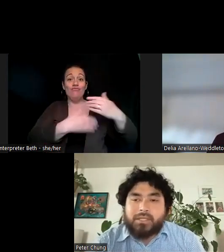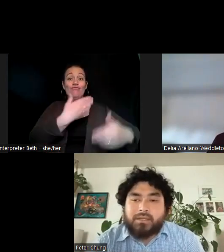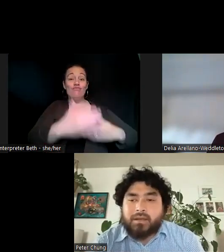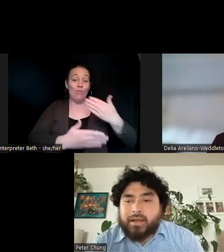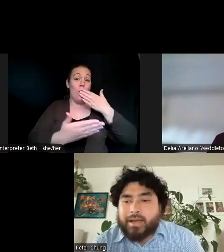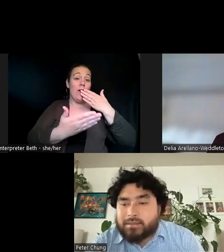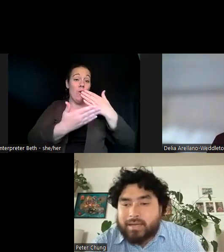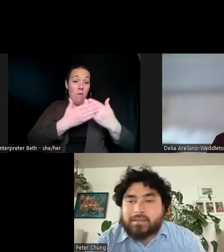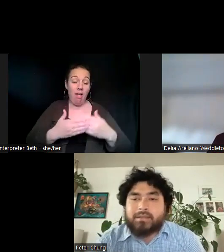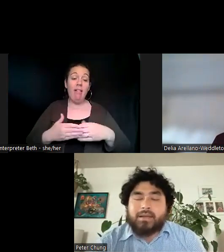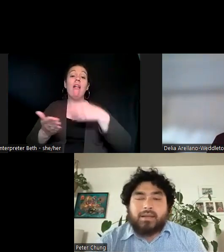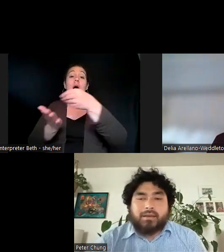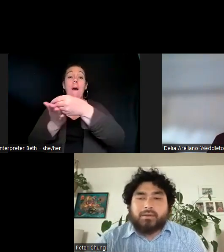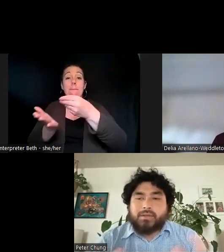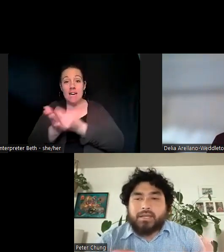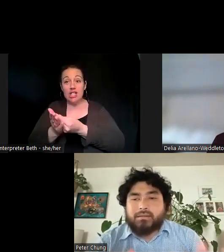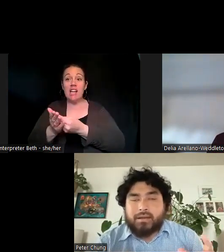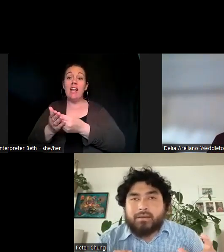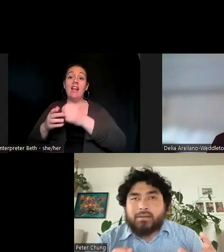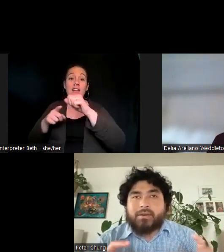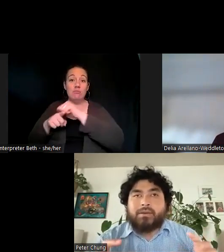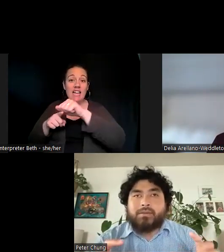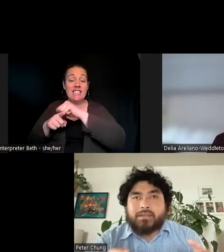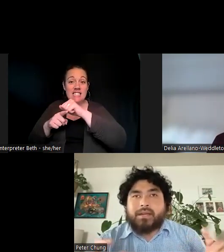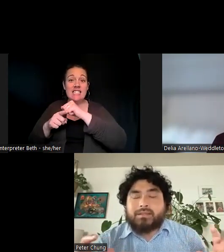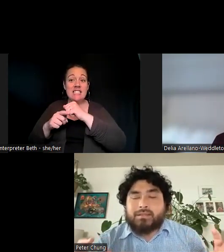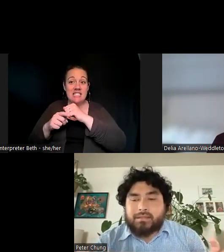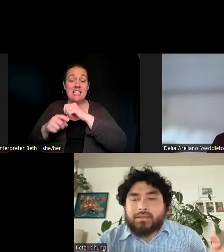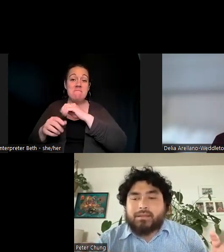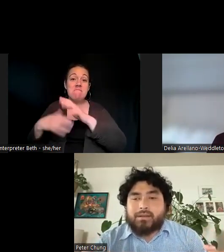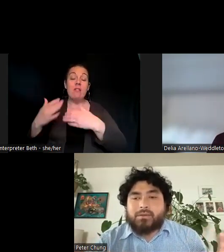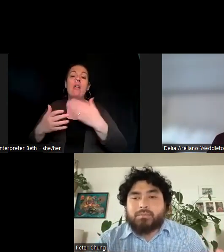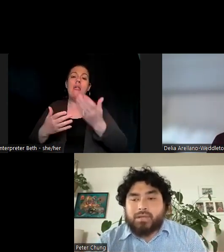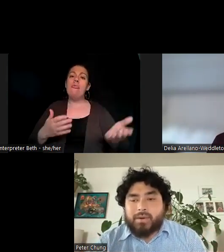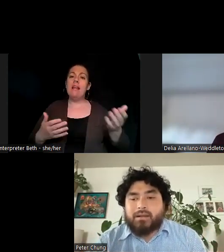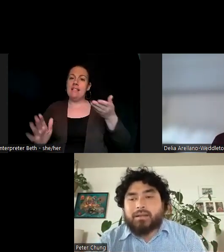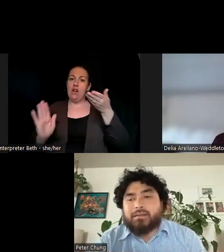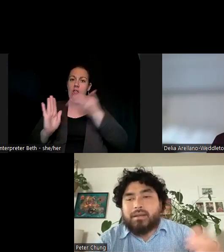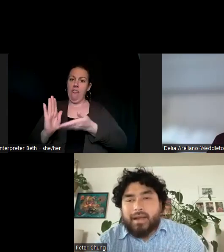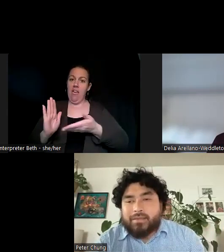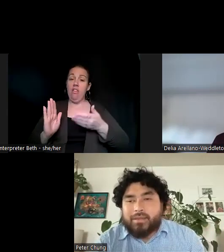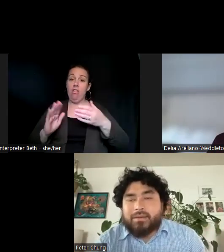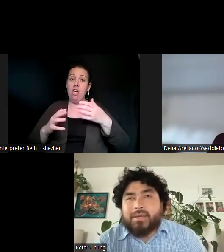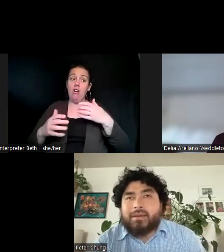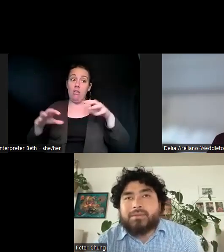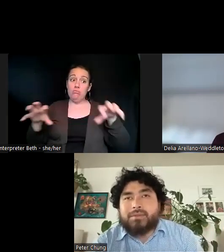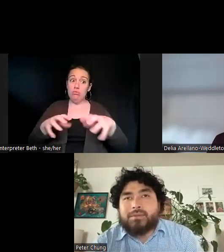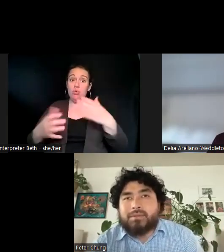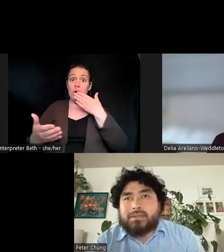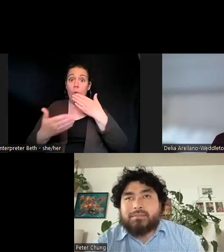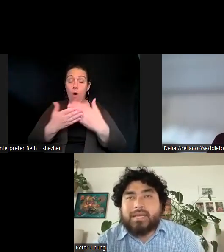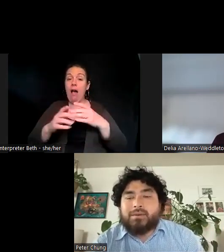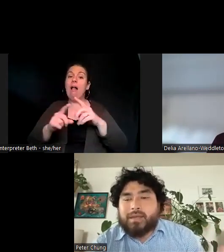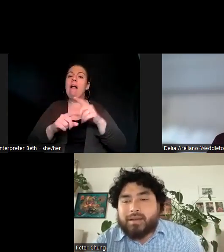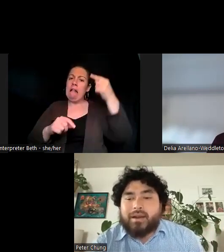participatory budgeting exercises. There are things that are existing that are doing pretty well. And I think we have